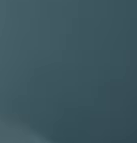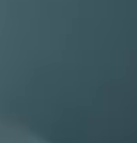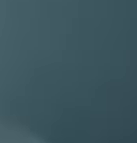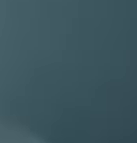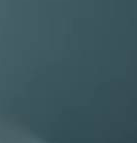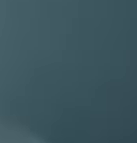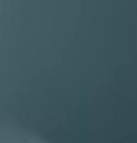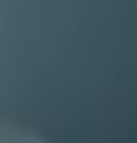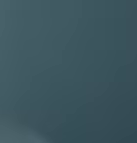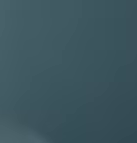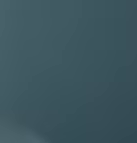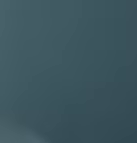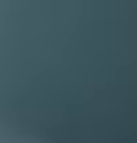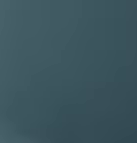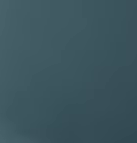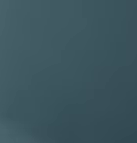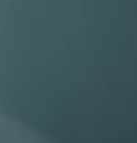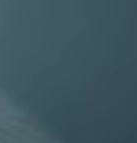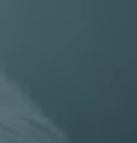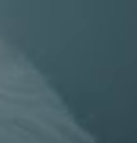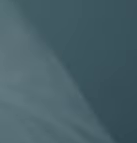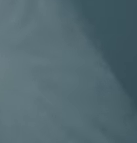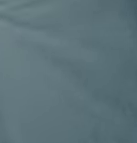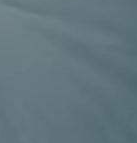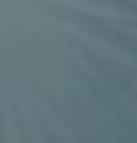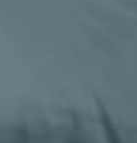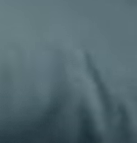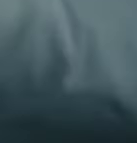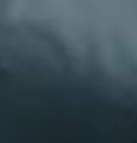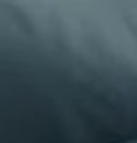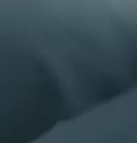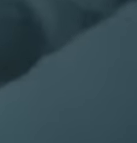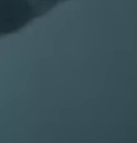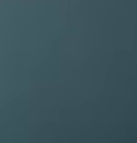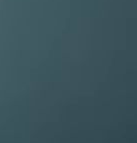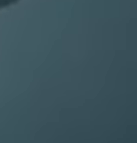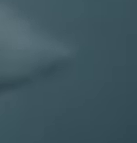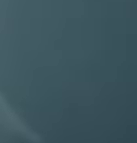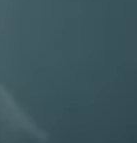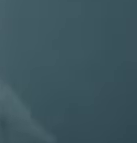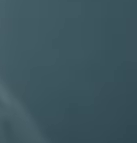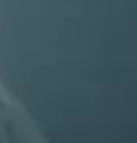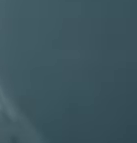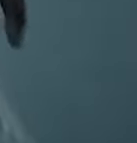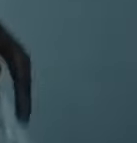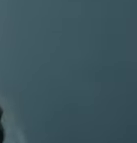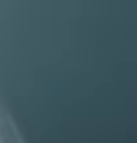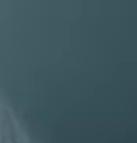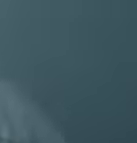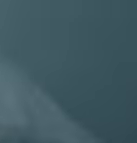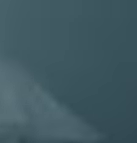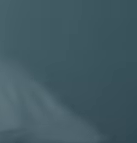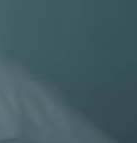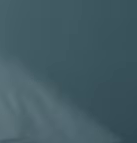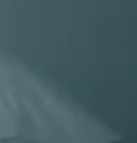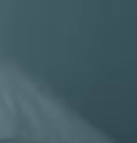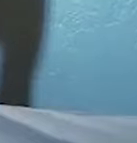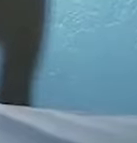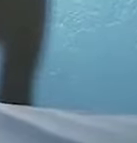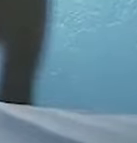Are you coughing, experiencing night sweats, fever, loss of weight, and chest pains? It could be